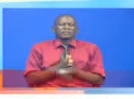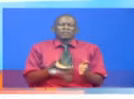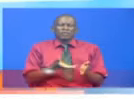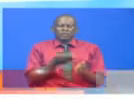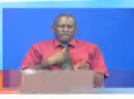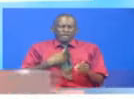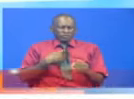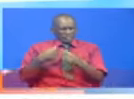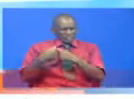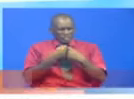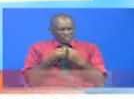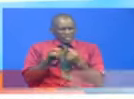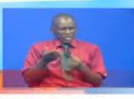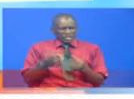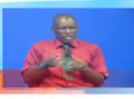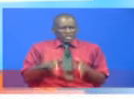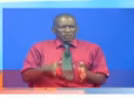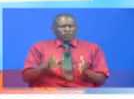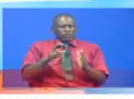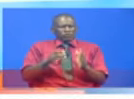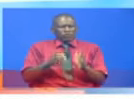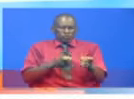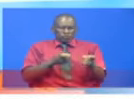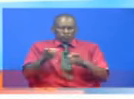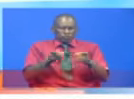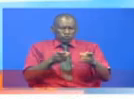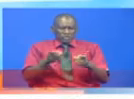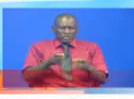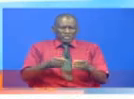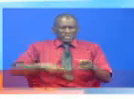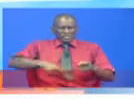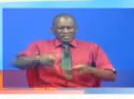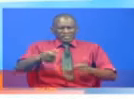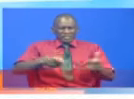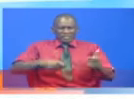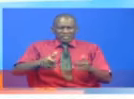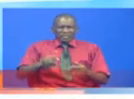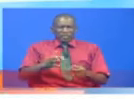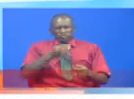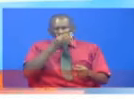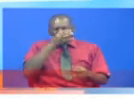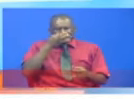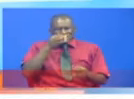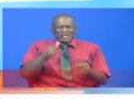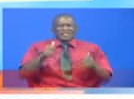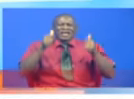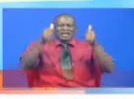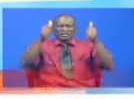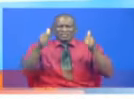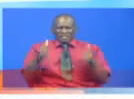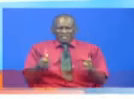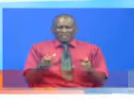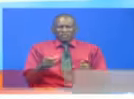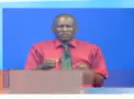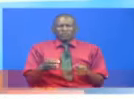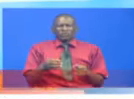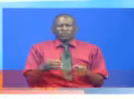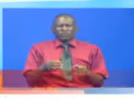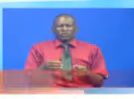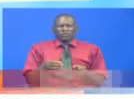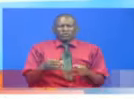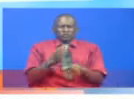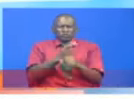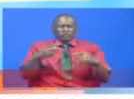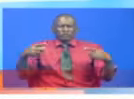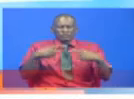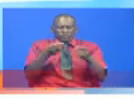issues in terms of regulating the sale of tobacco, the advertisement of tobacco, the use of different